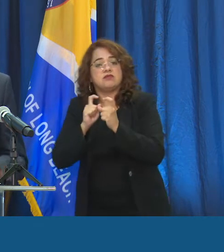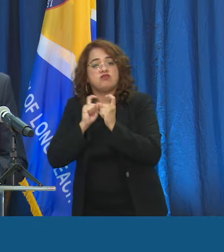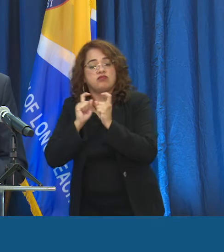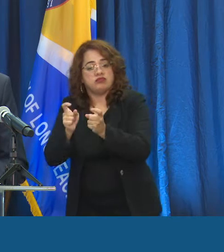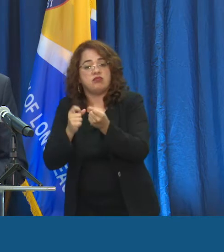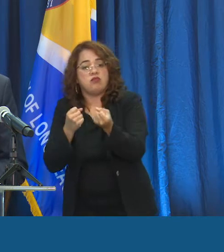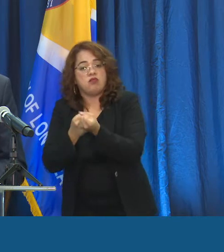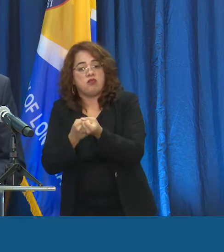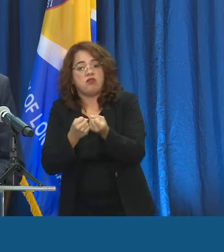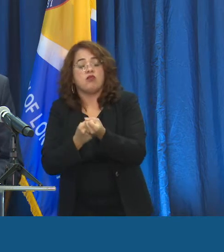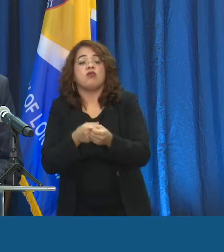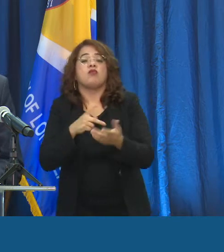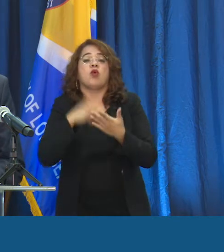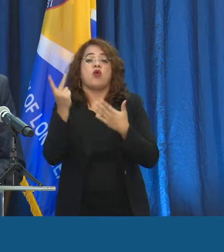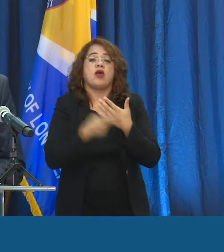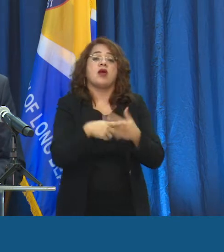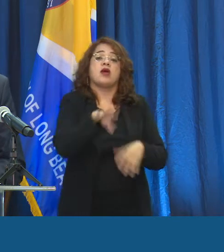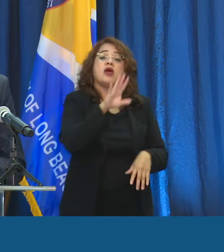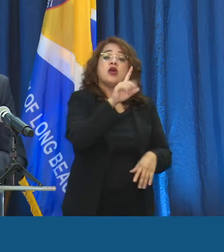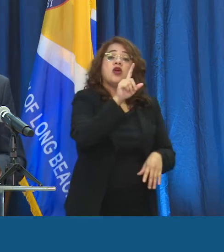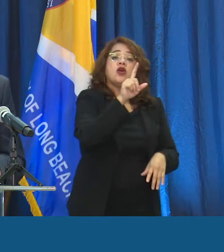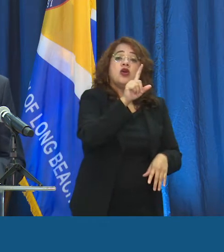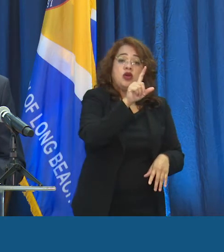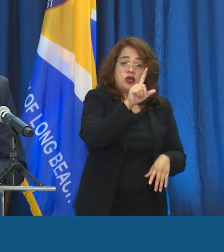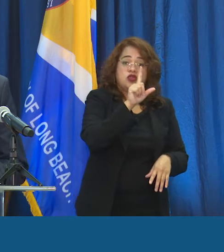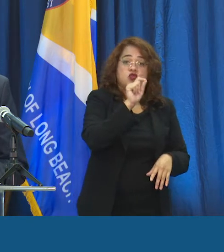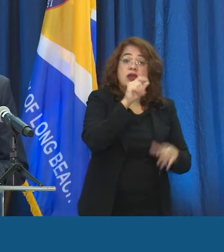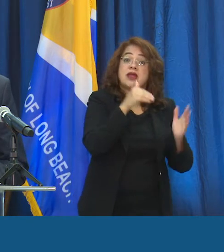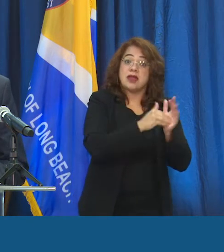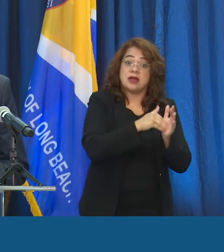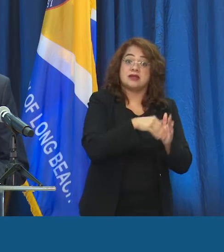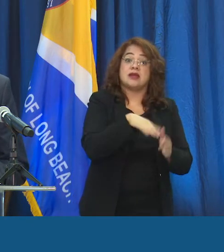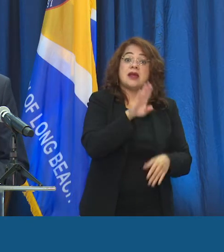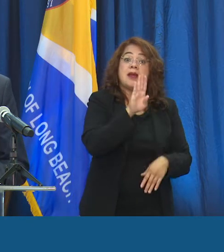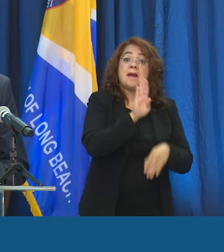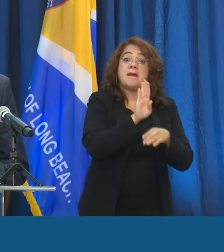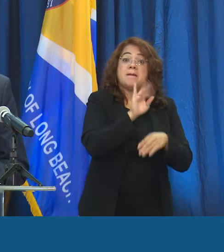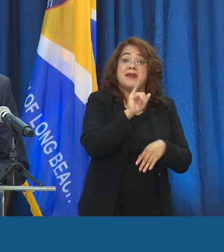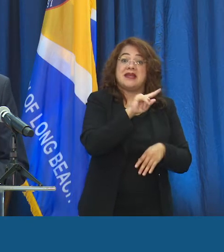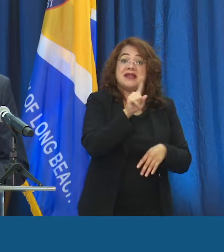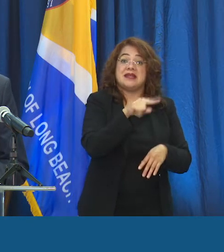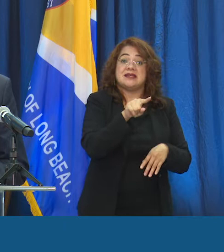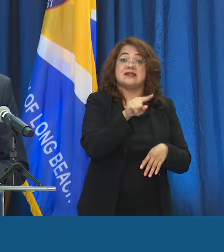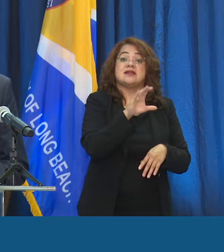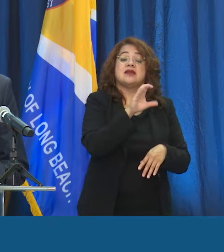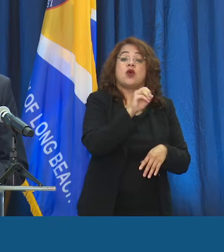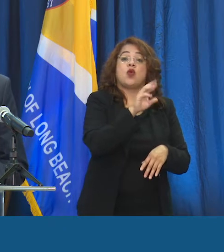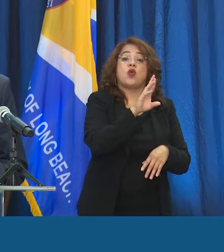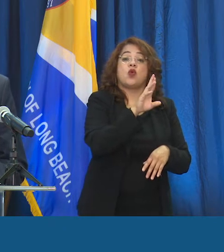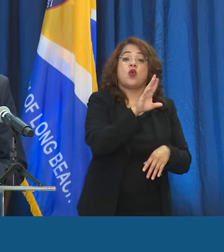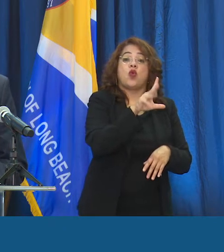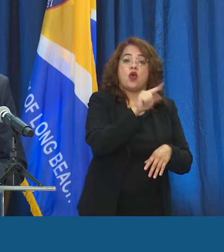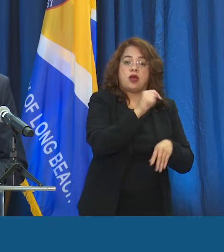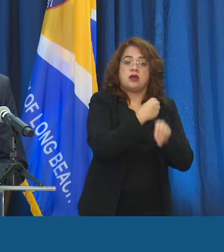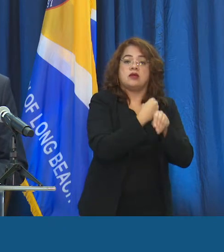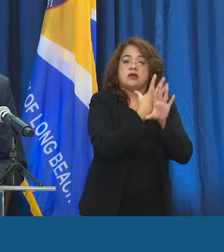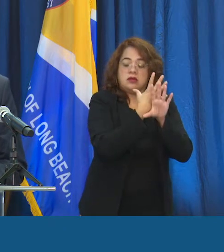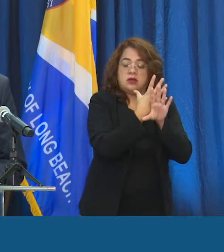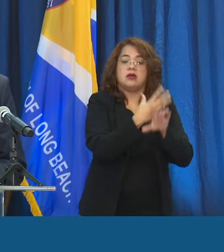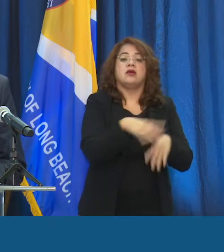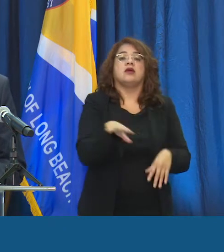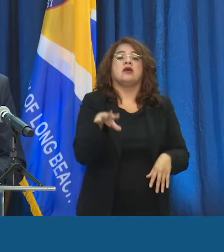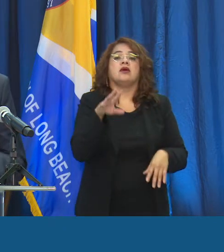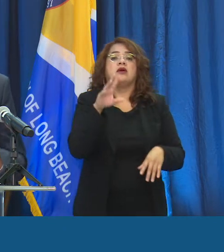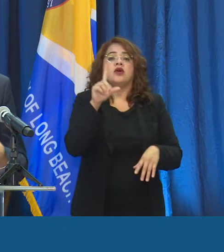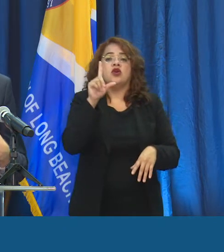supported 20,000 BizPort online sessions for our small businesses and issued over 12,700 building